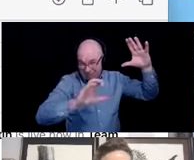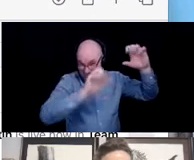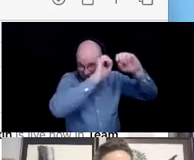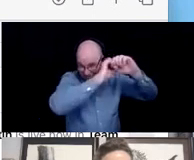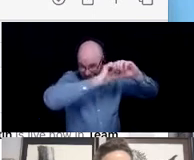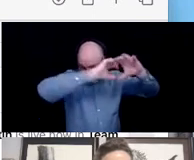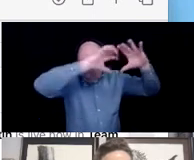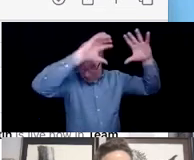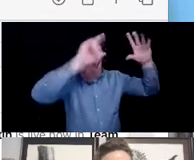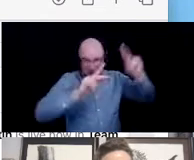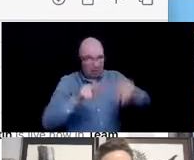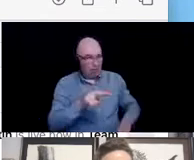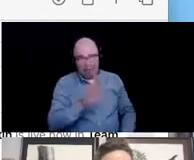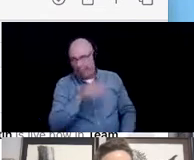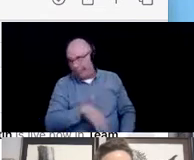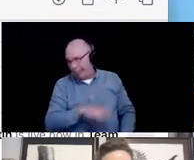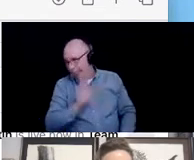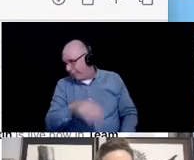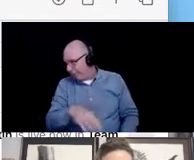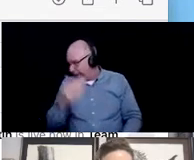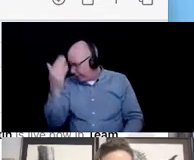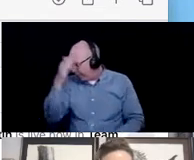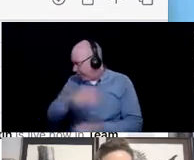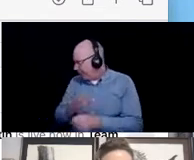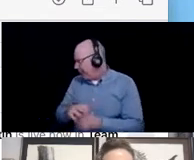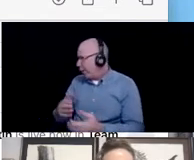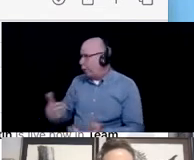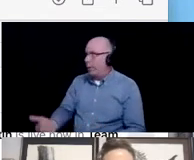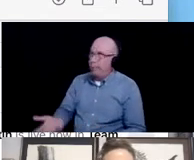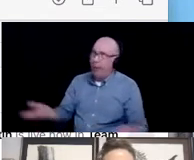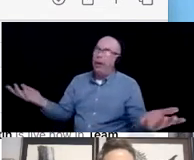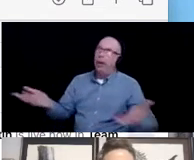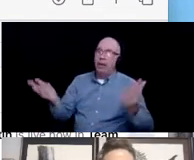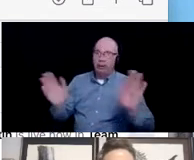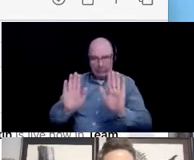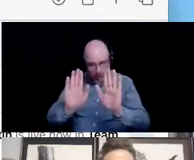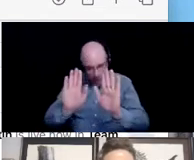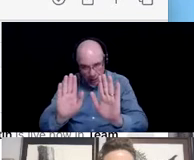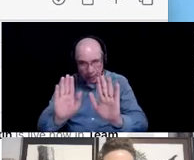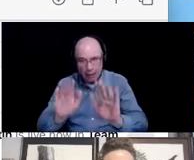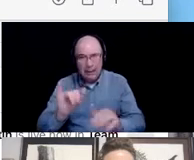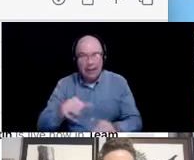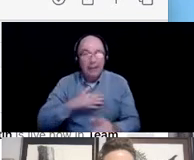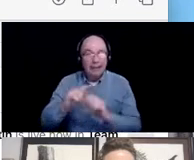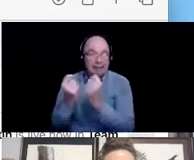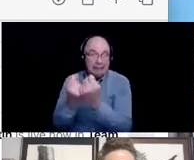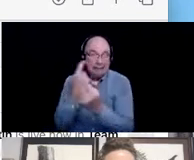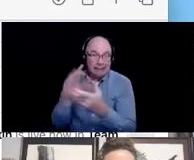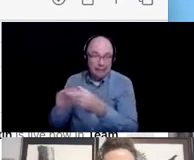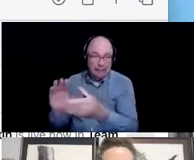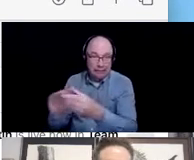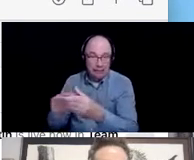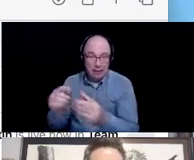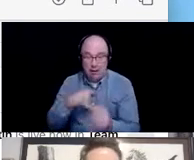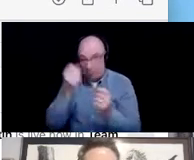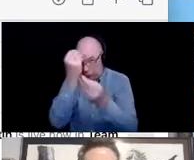tuning that out like, oh, I've heard that a million times, tell me something applicable. But what I was telling my team recently is I can